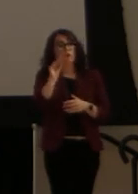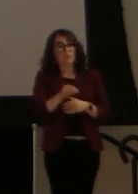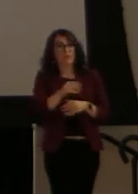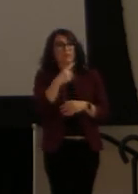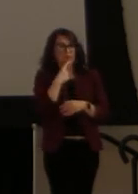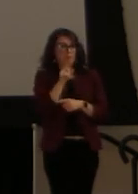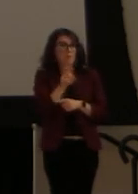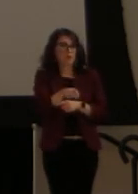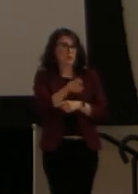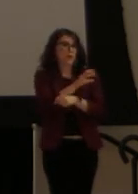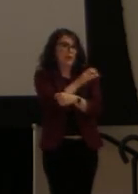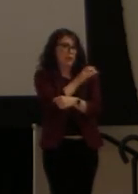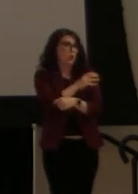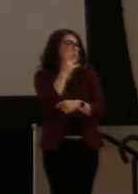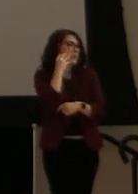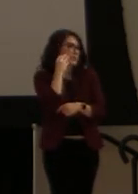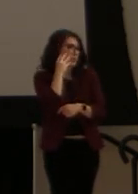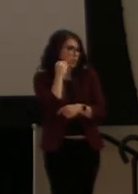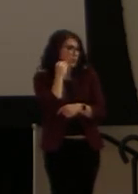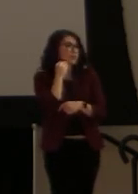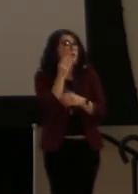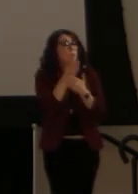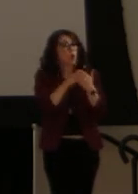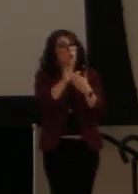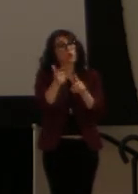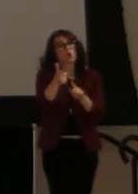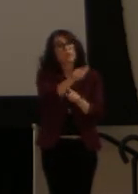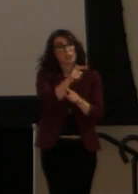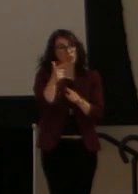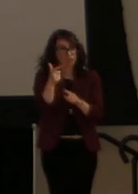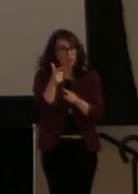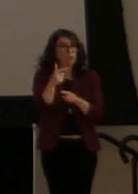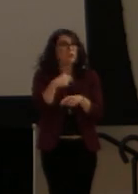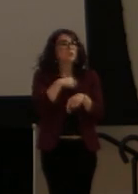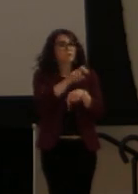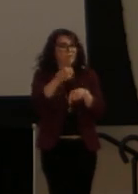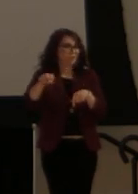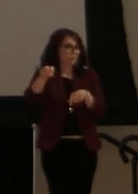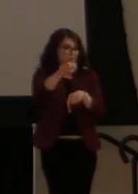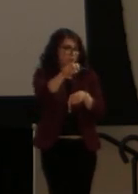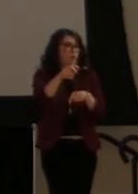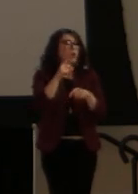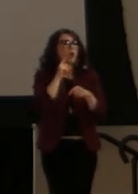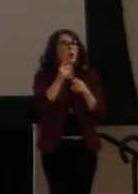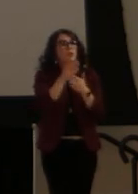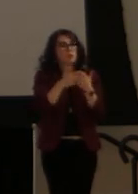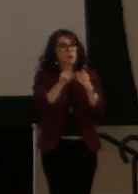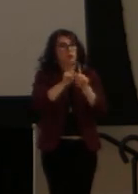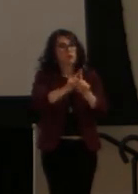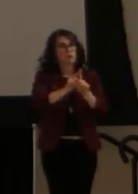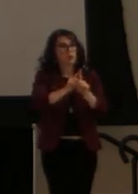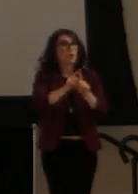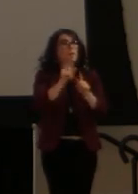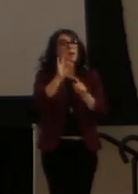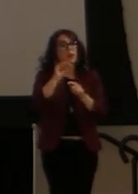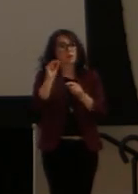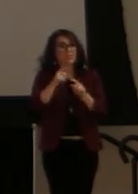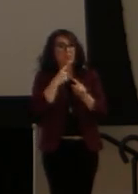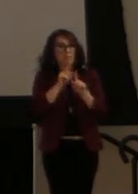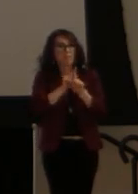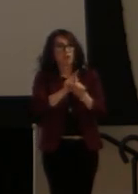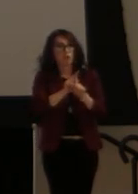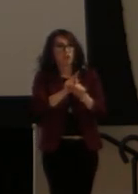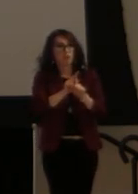must be a clinical experience or rotation, followed by 19% saying mentorship. What was interesting is that some